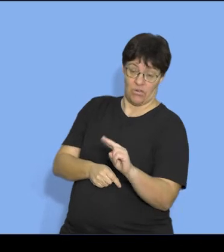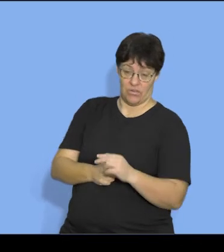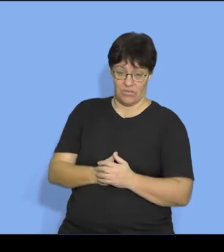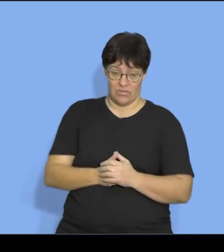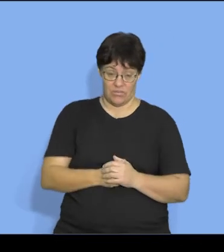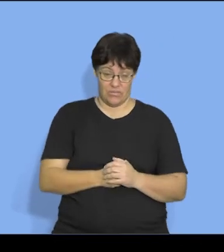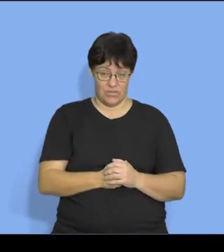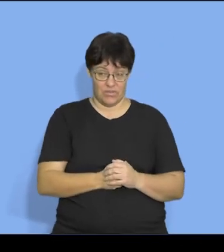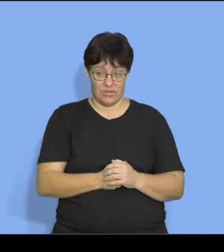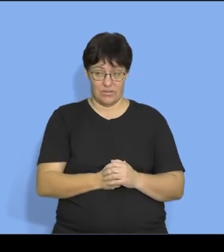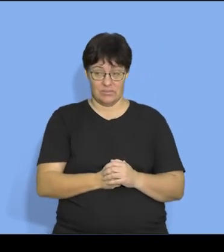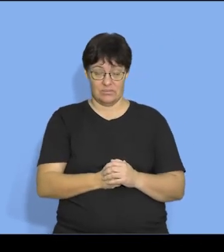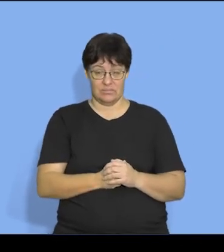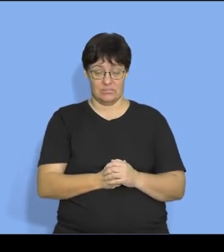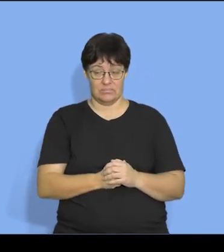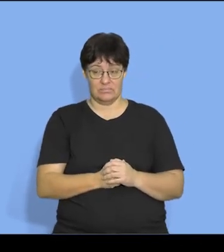to